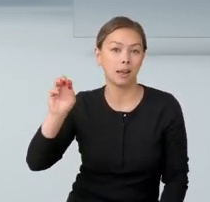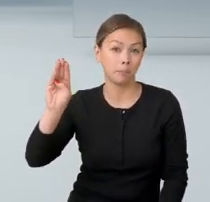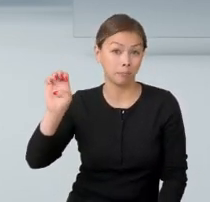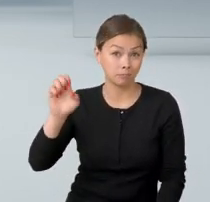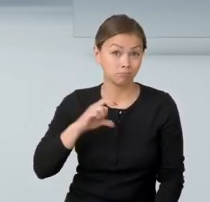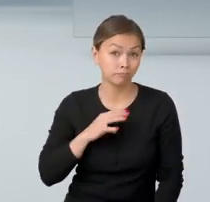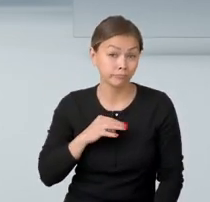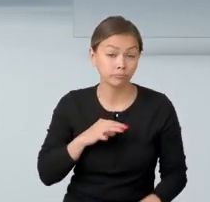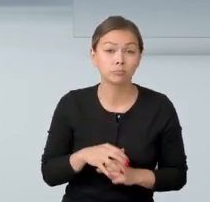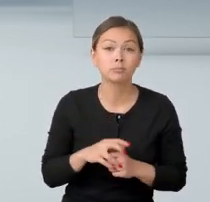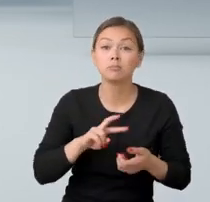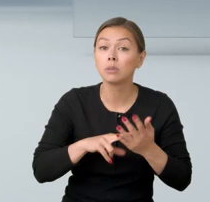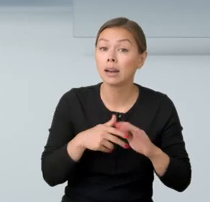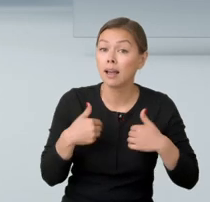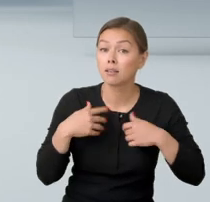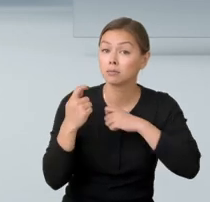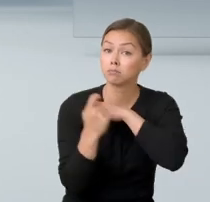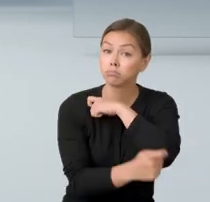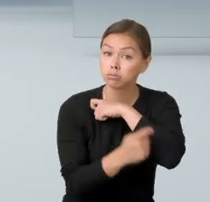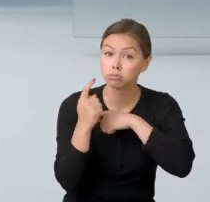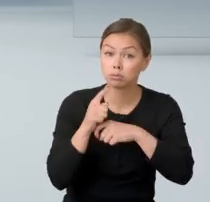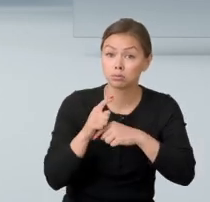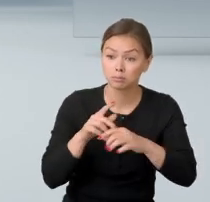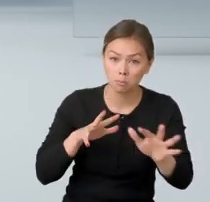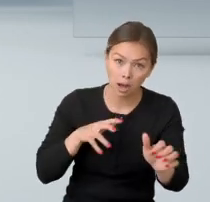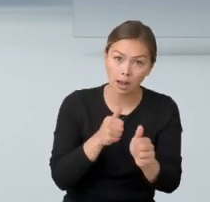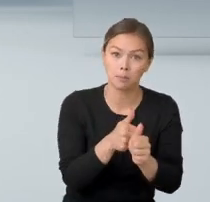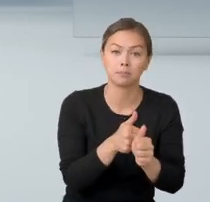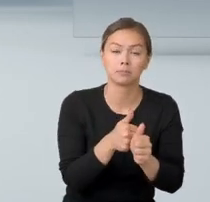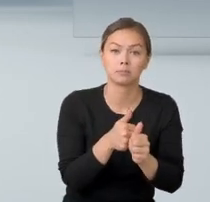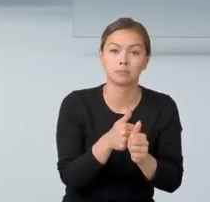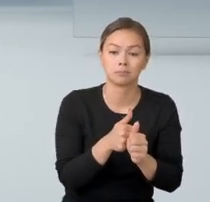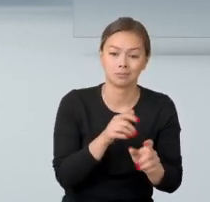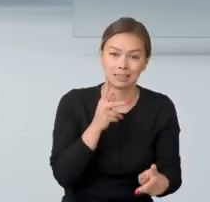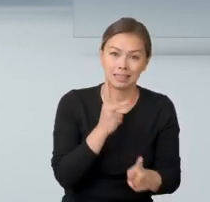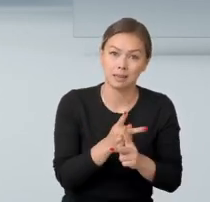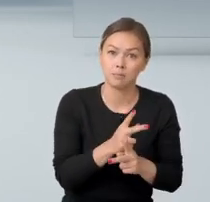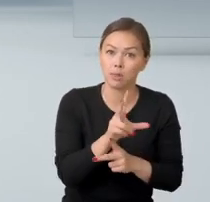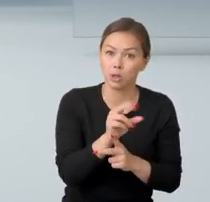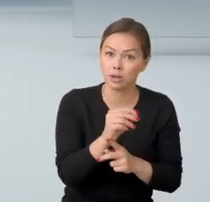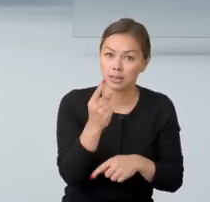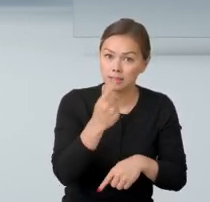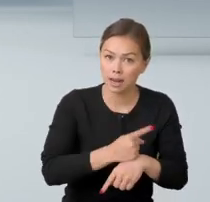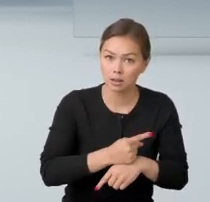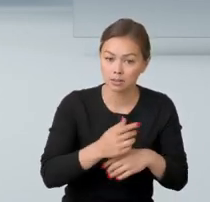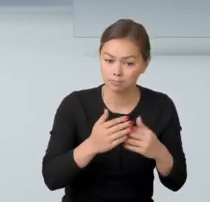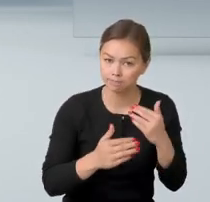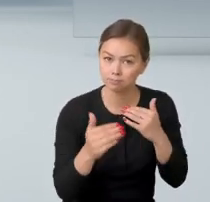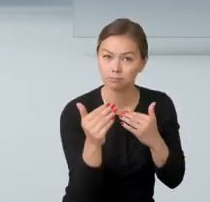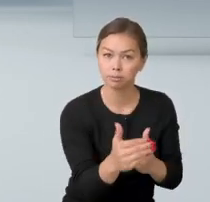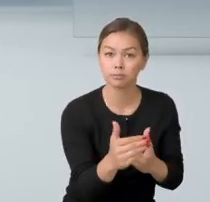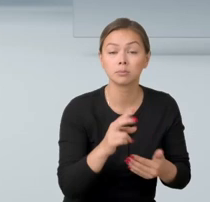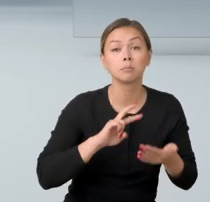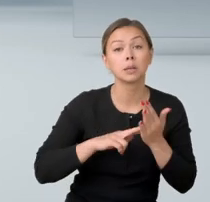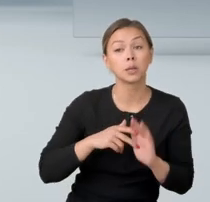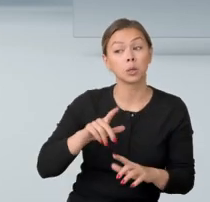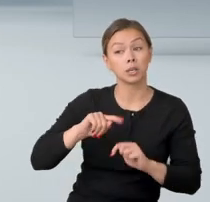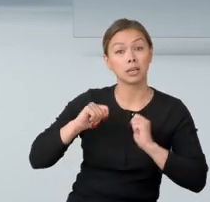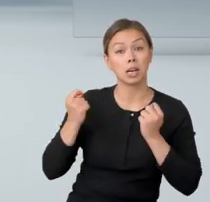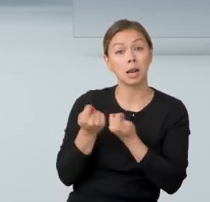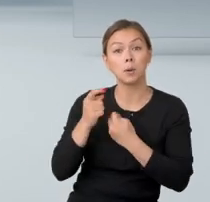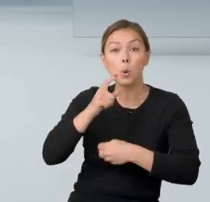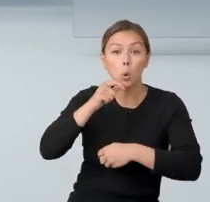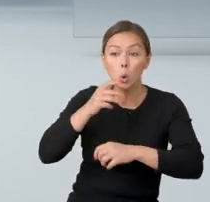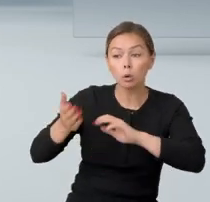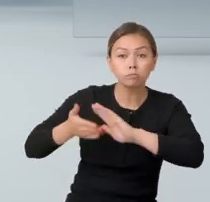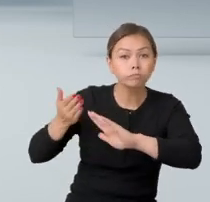of uptime we will have automatic backups we have trading 30 days of retention so the thing that is